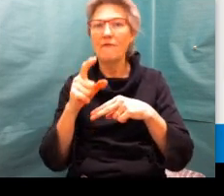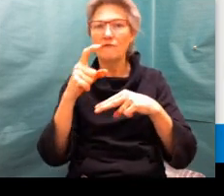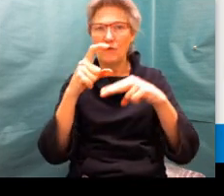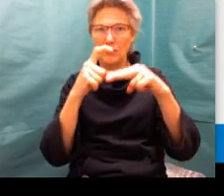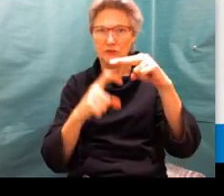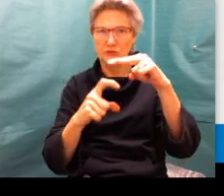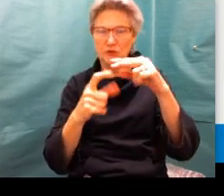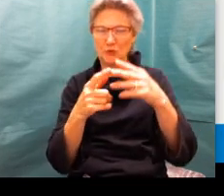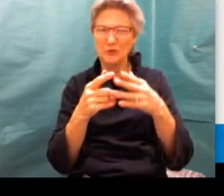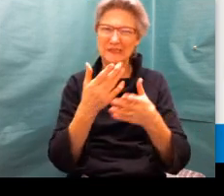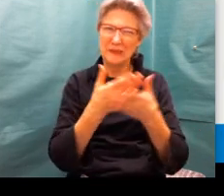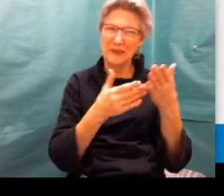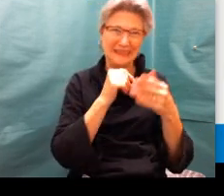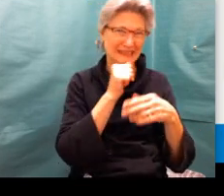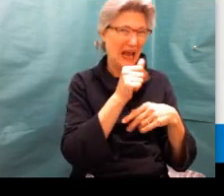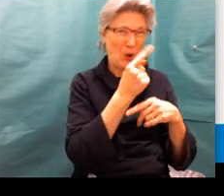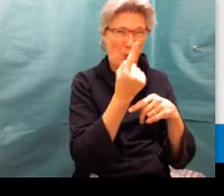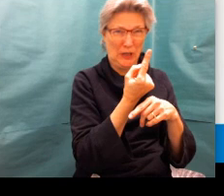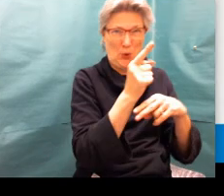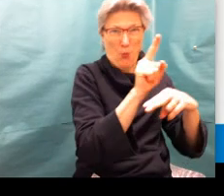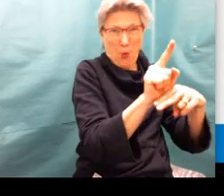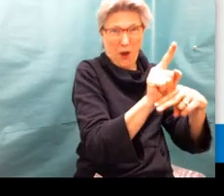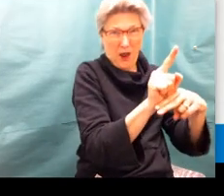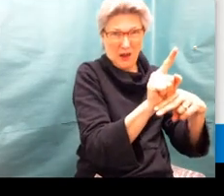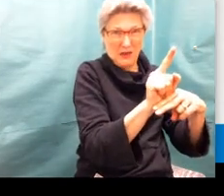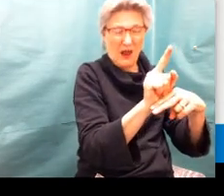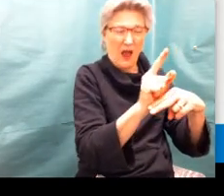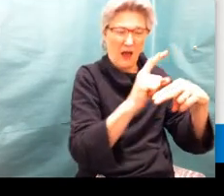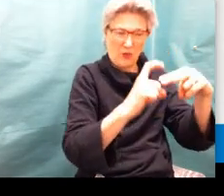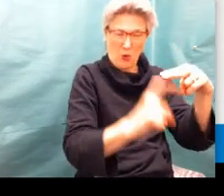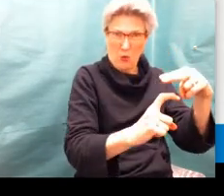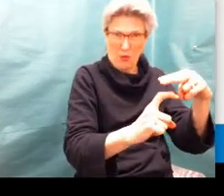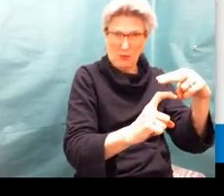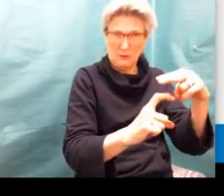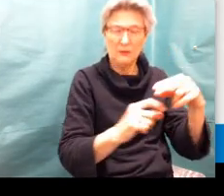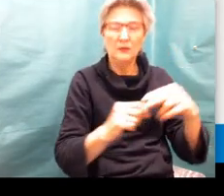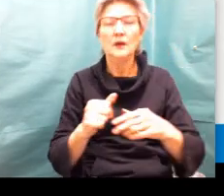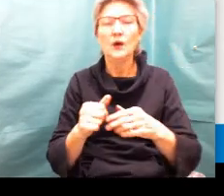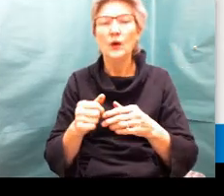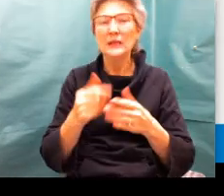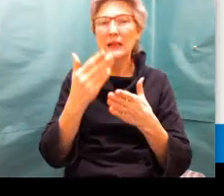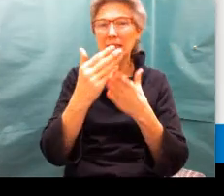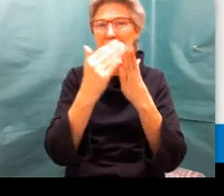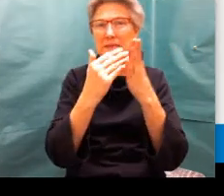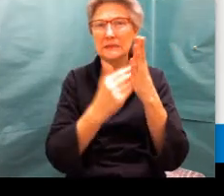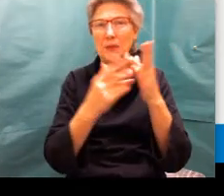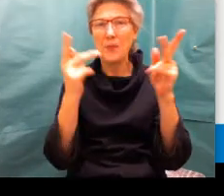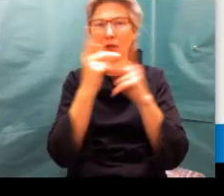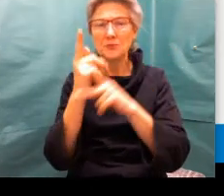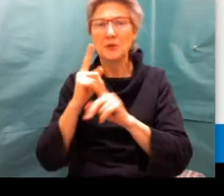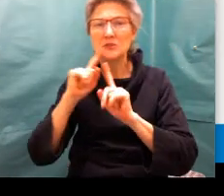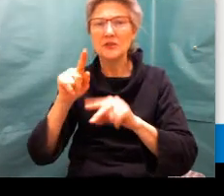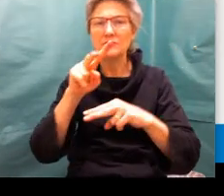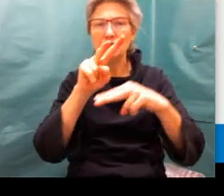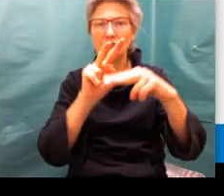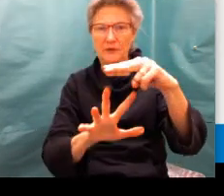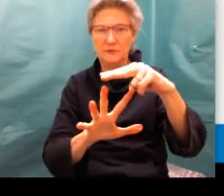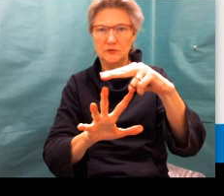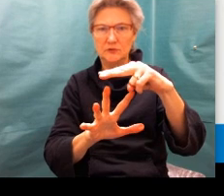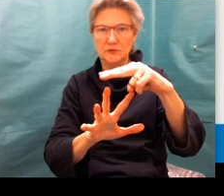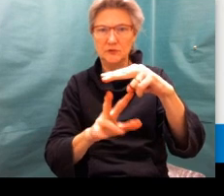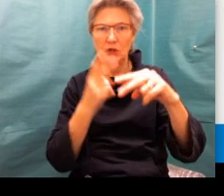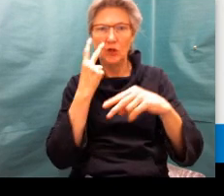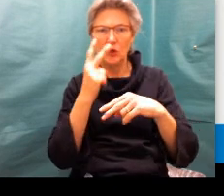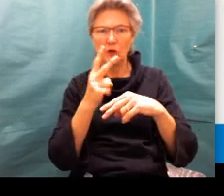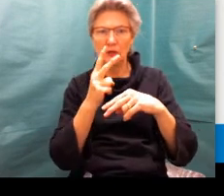whole. So here, it asks us to list the multiples of 2/5. You'll see that up in the top at green. List